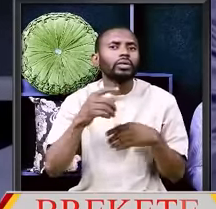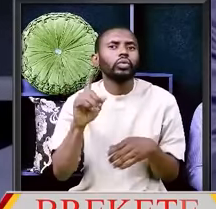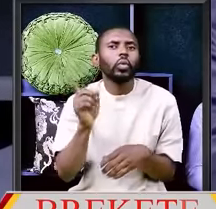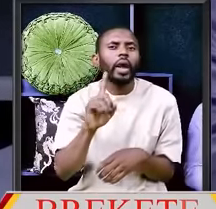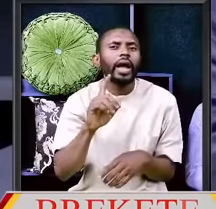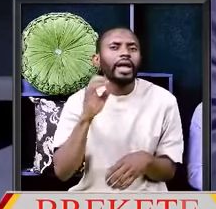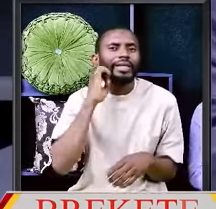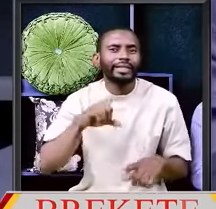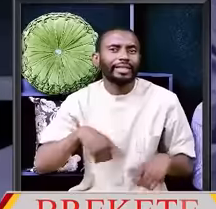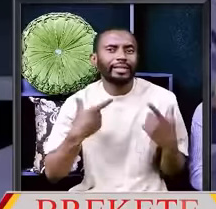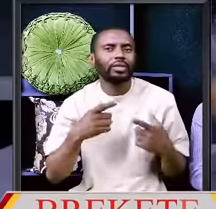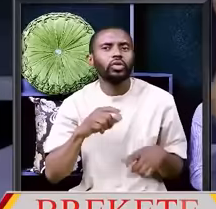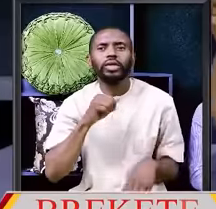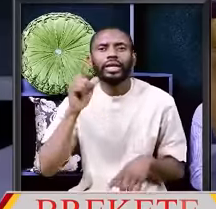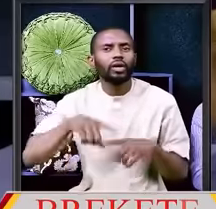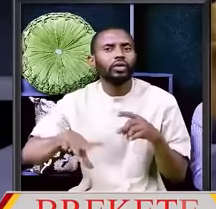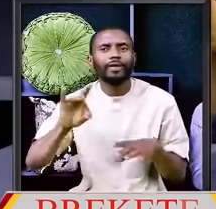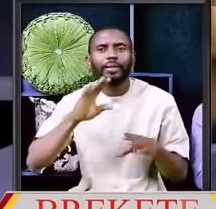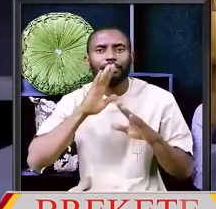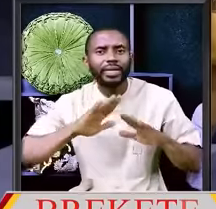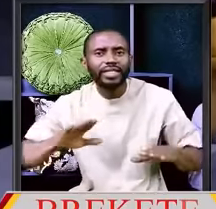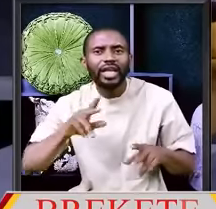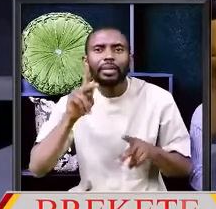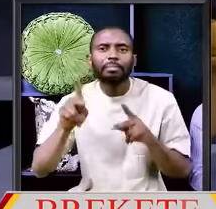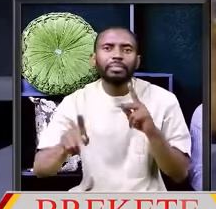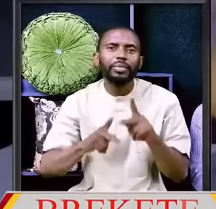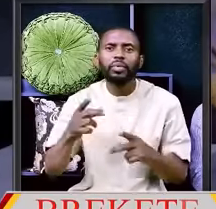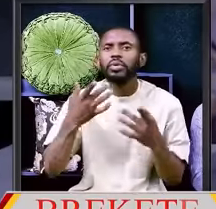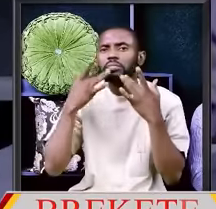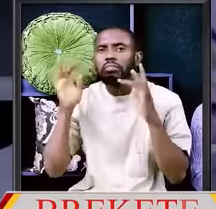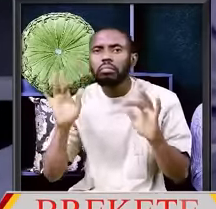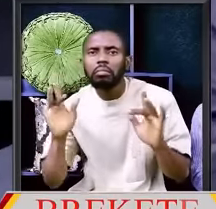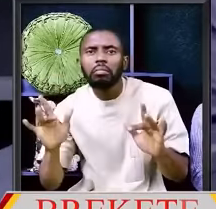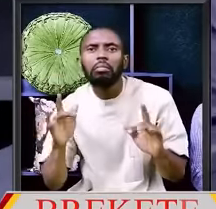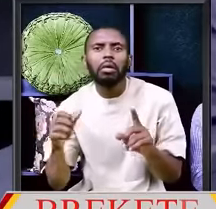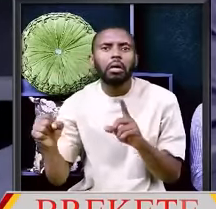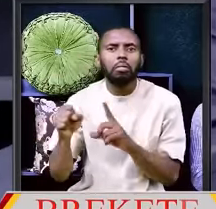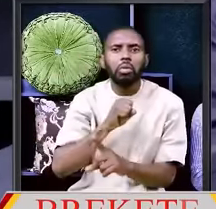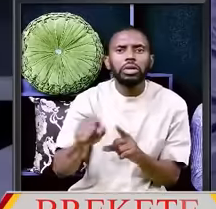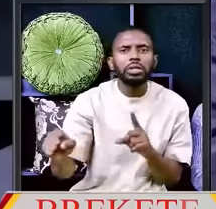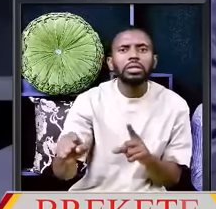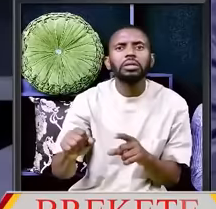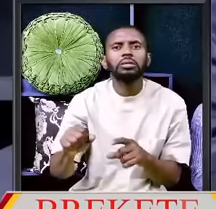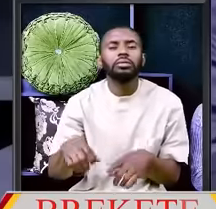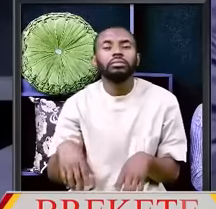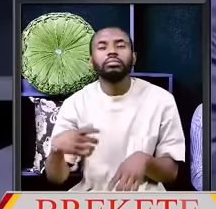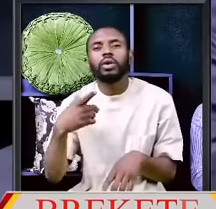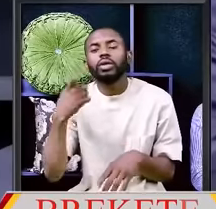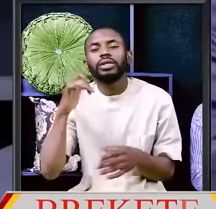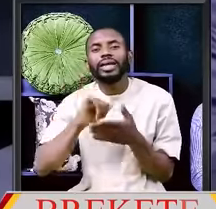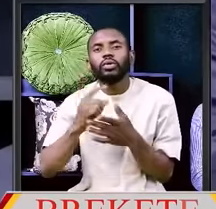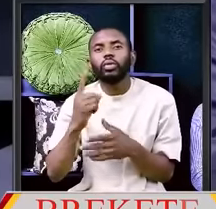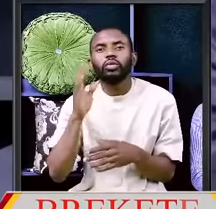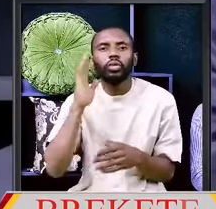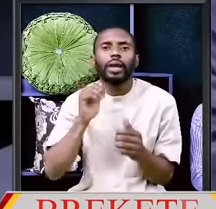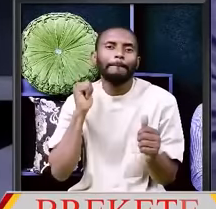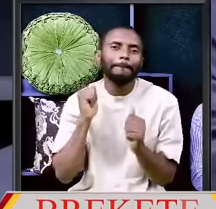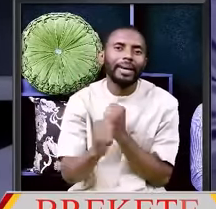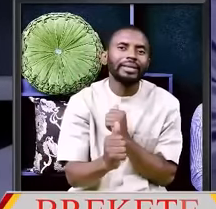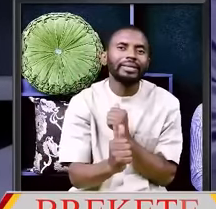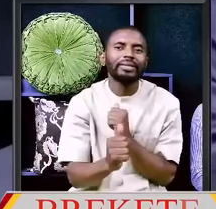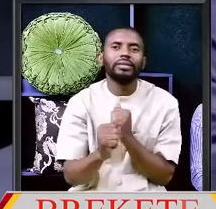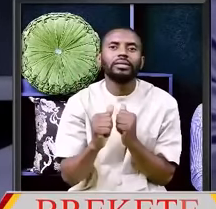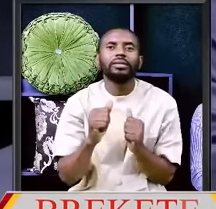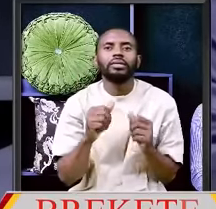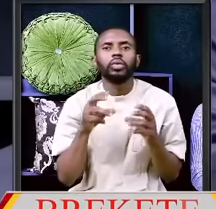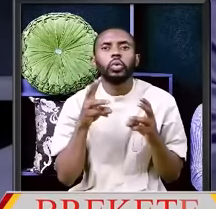laugh him. People go they take him, they torment him, they bully him. Because that one say go pass the one where people they hear now say